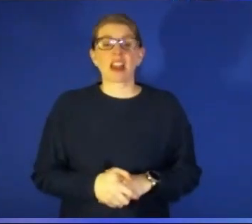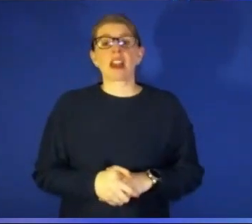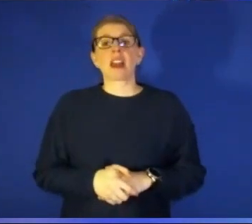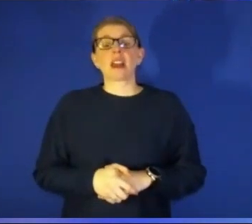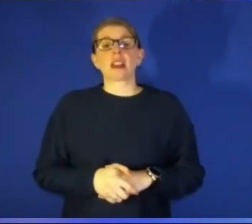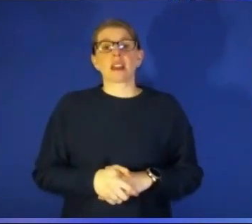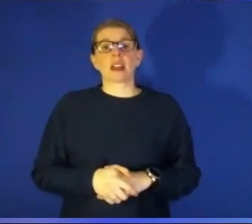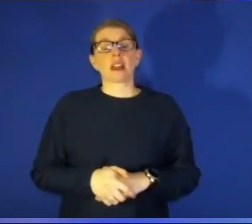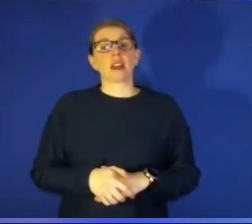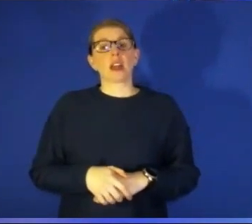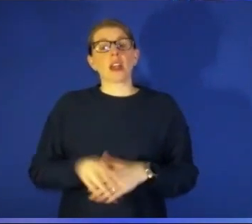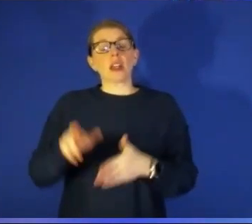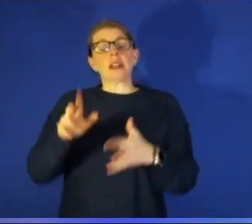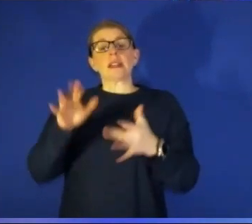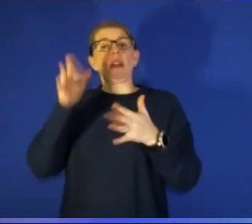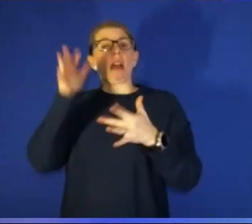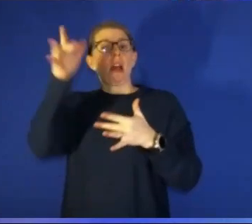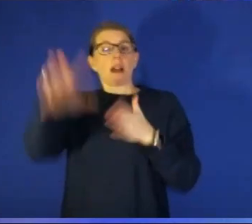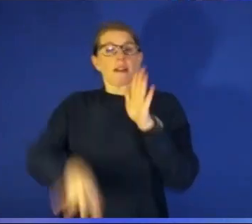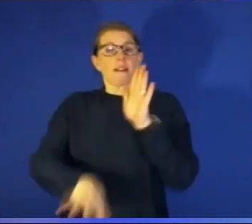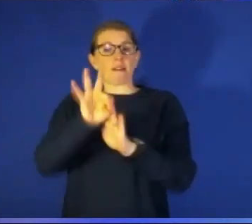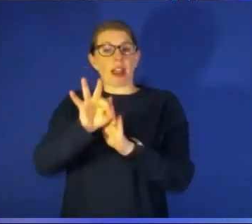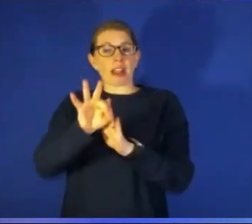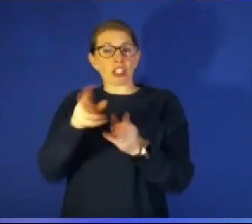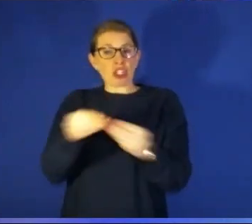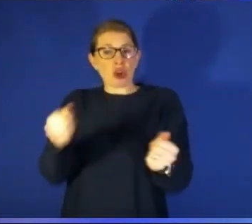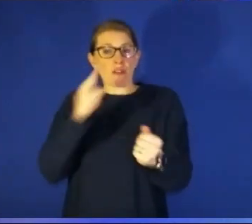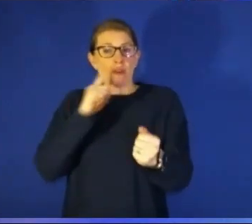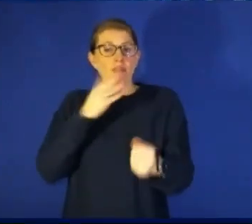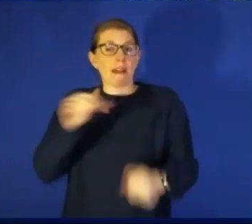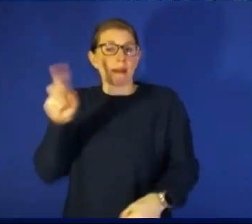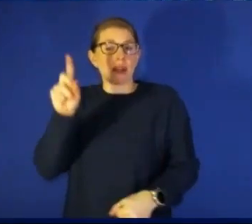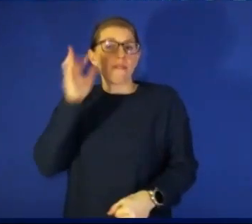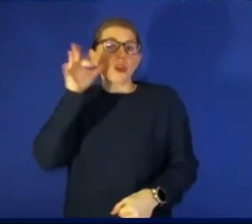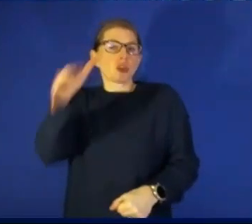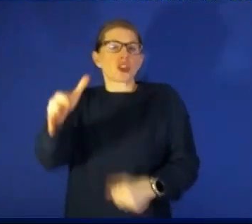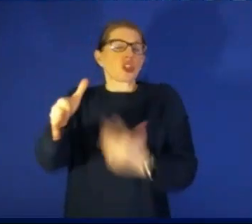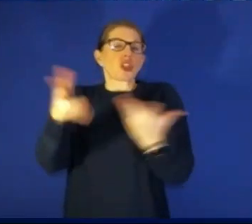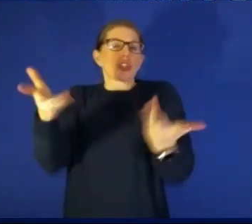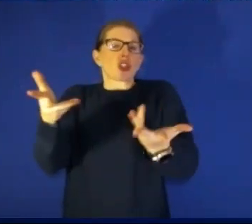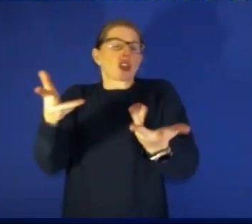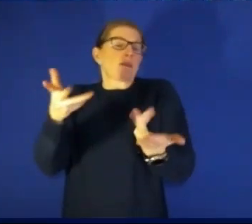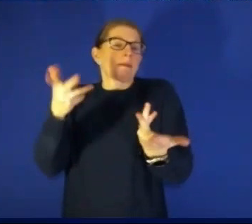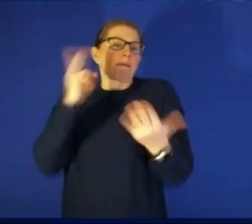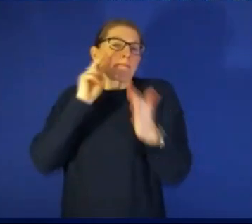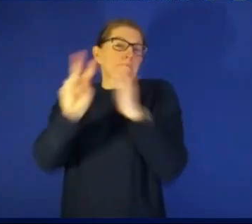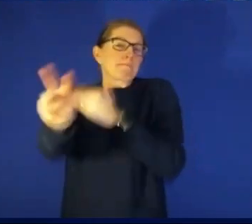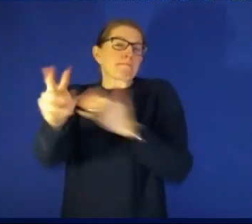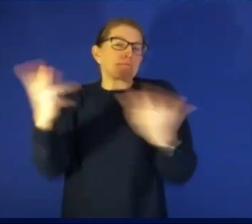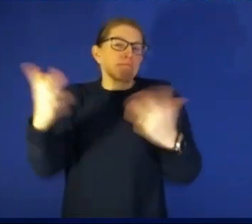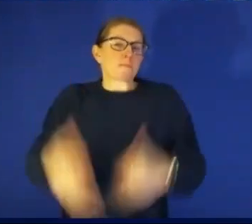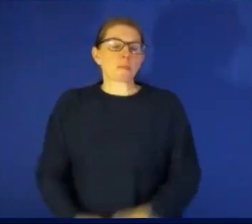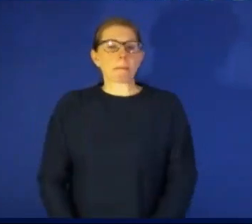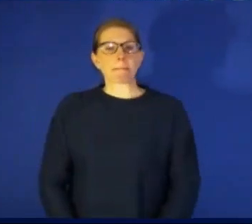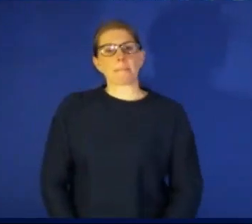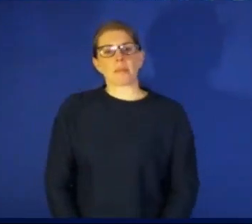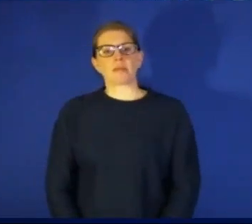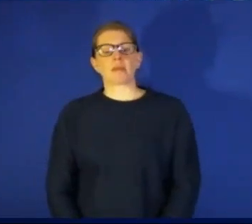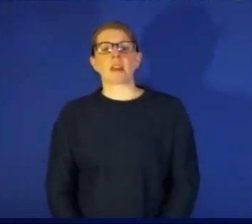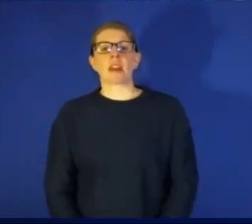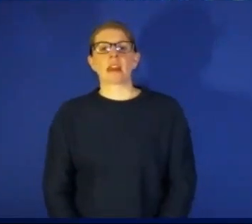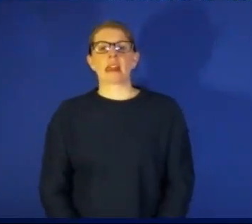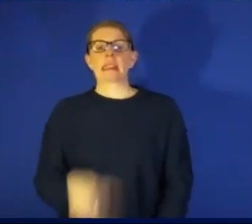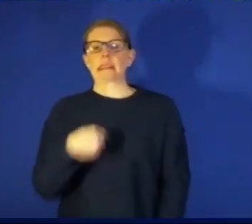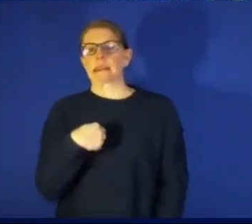finding a cure for diabetes, where are we at, or what does the future hold for patients? Well, I'm